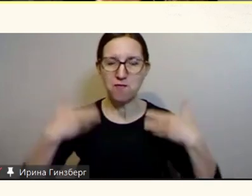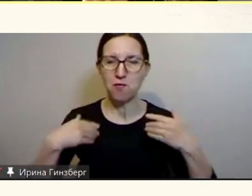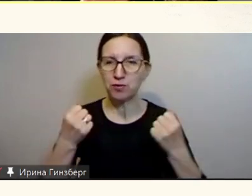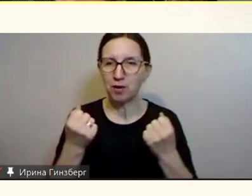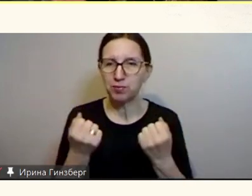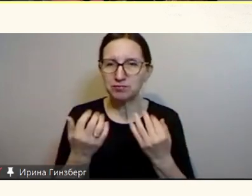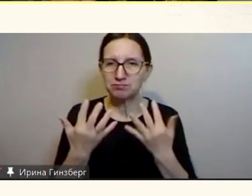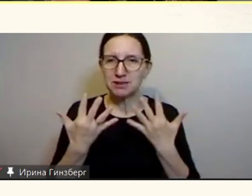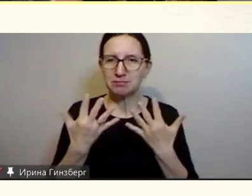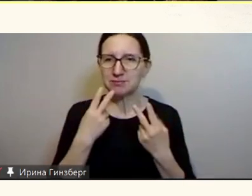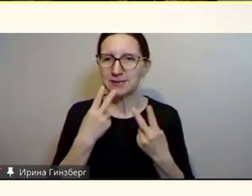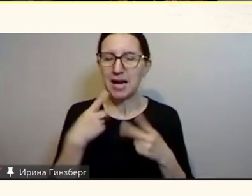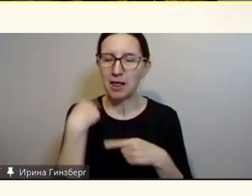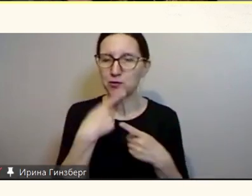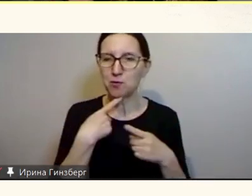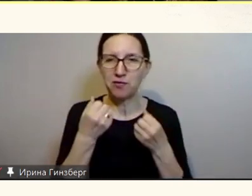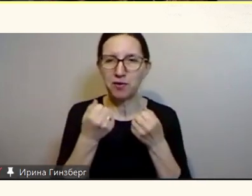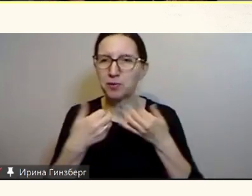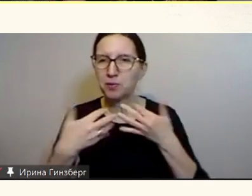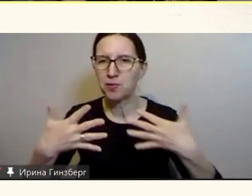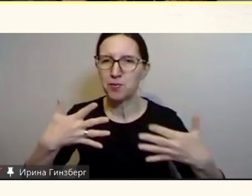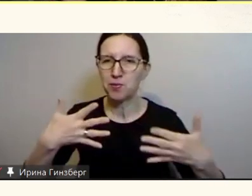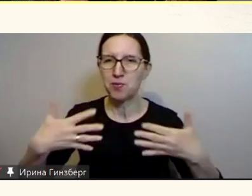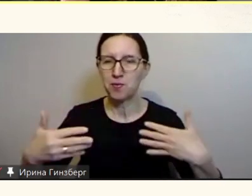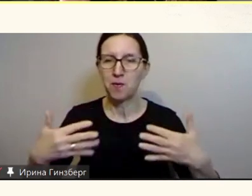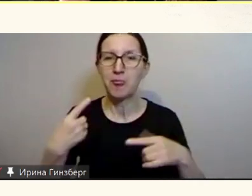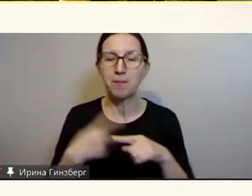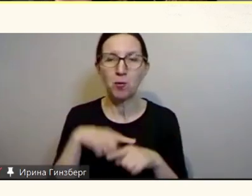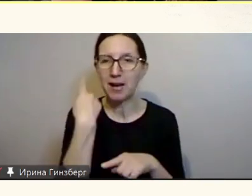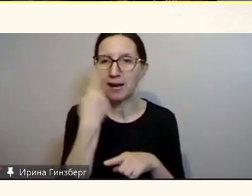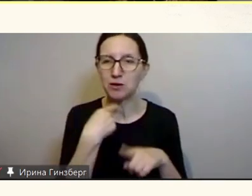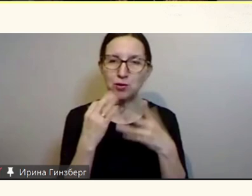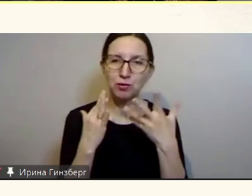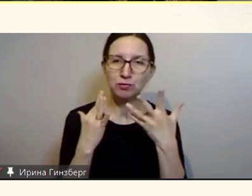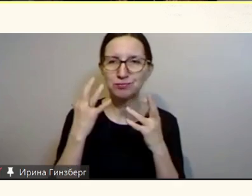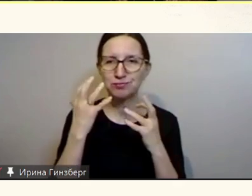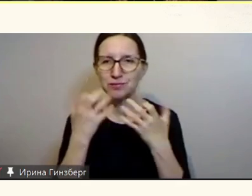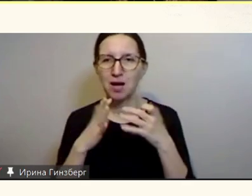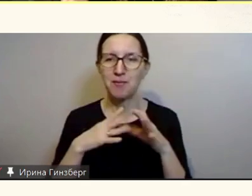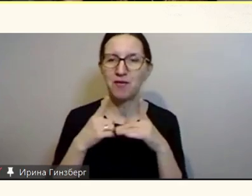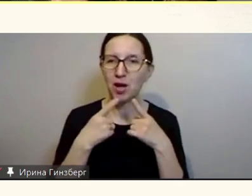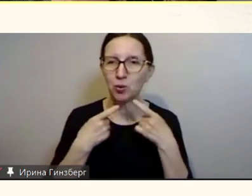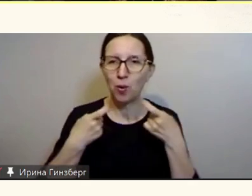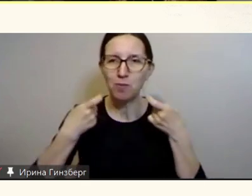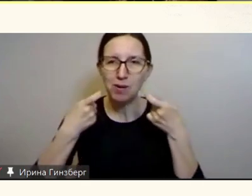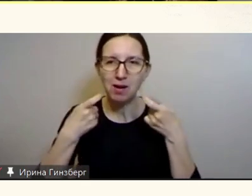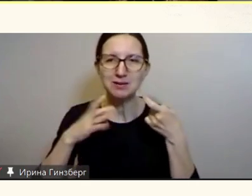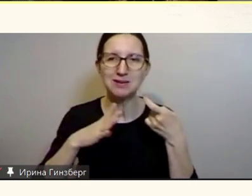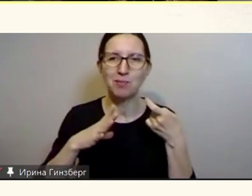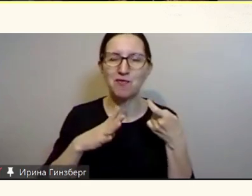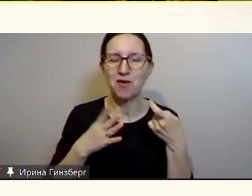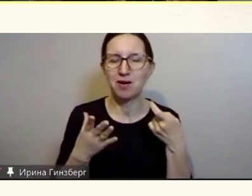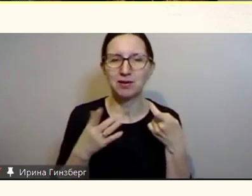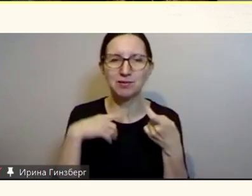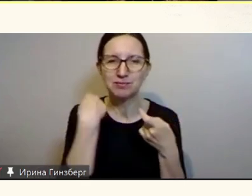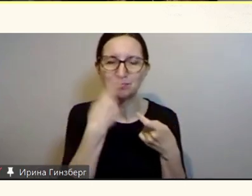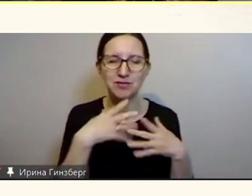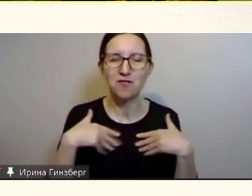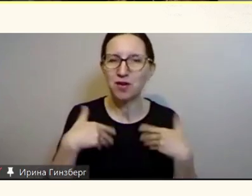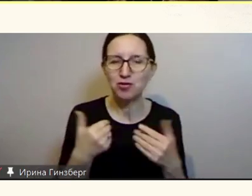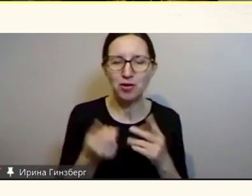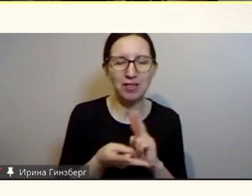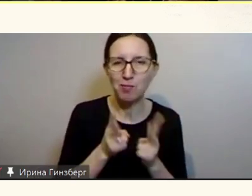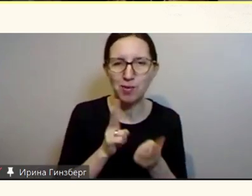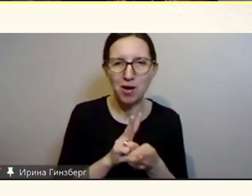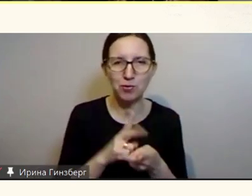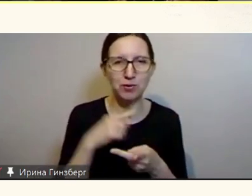it's a very slow moving, but on the edge, very much on the edge of perception.